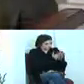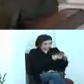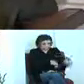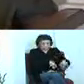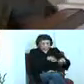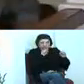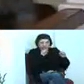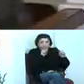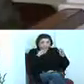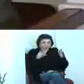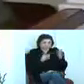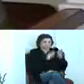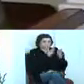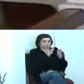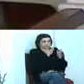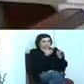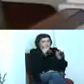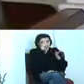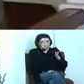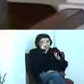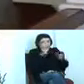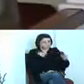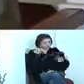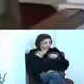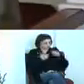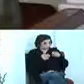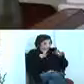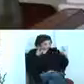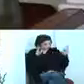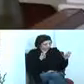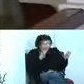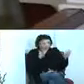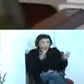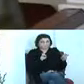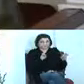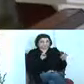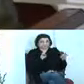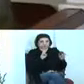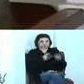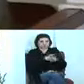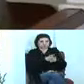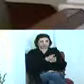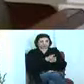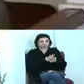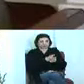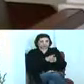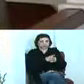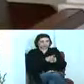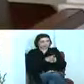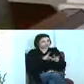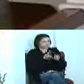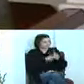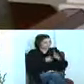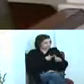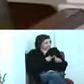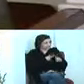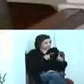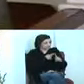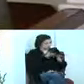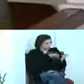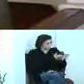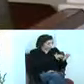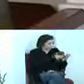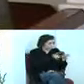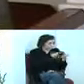to address mental and emotional issues that are either a friend to your weaknesses or